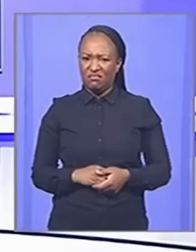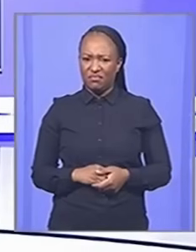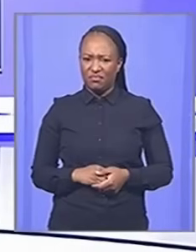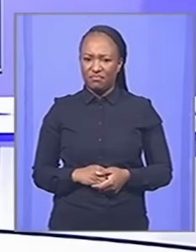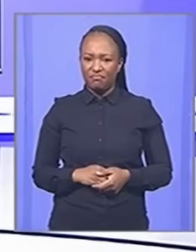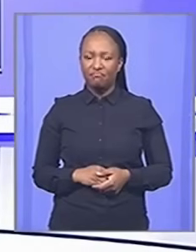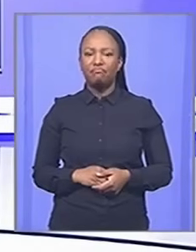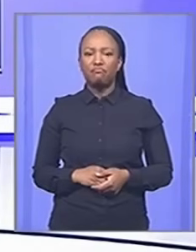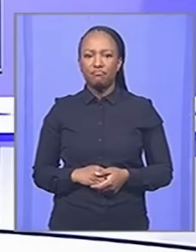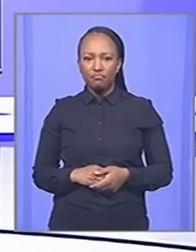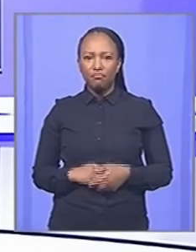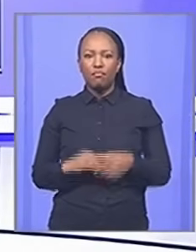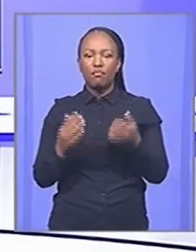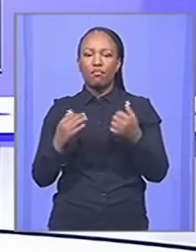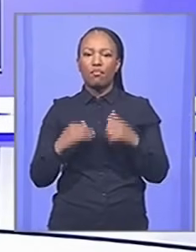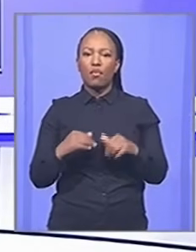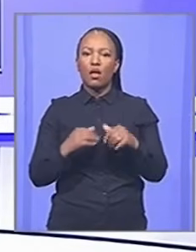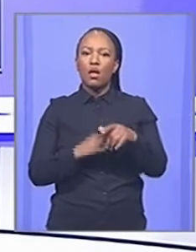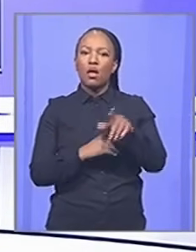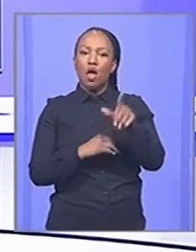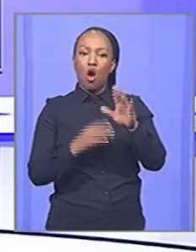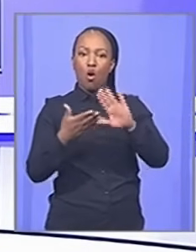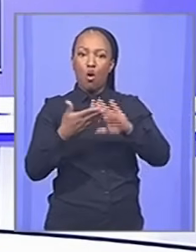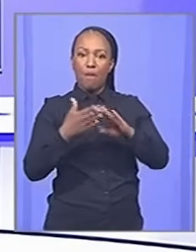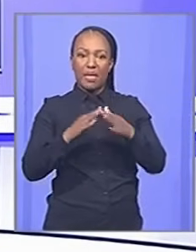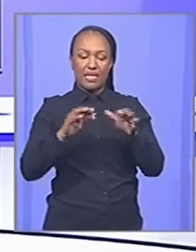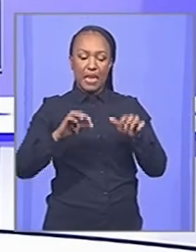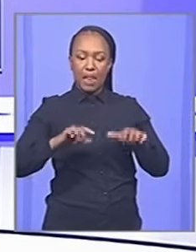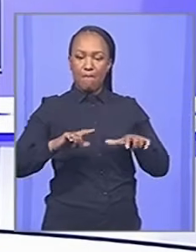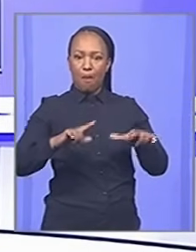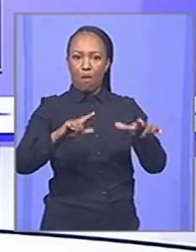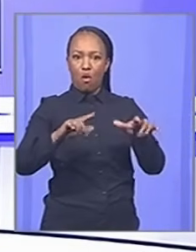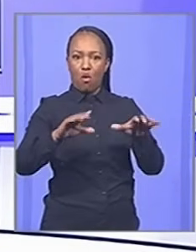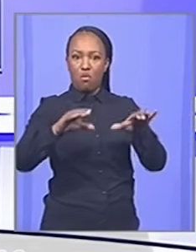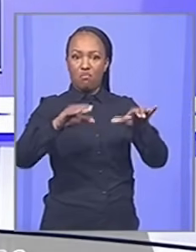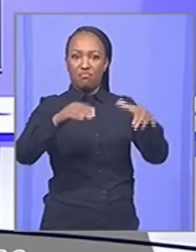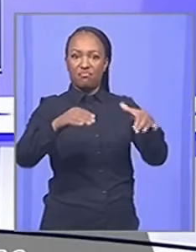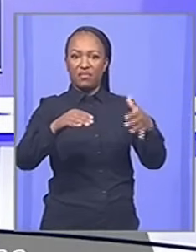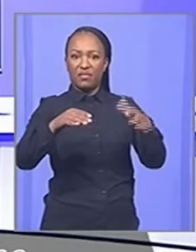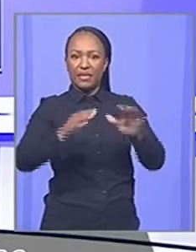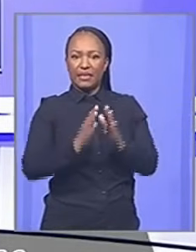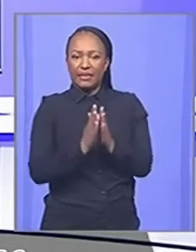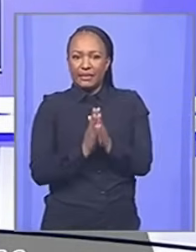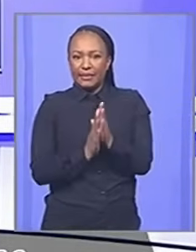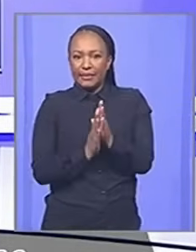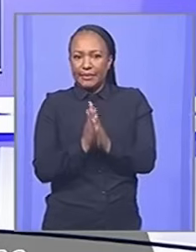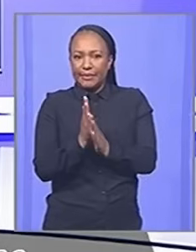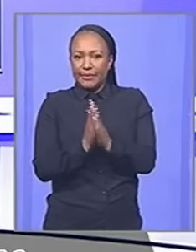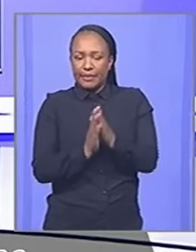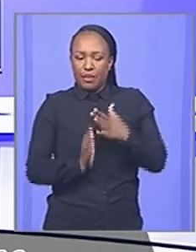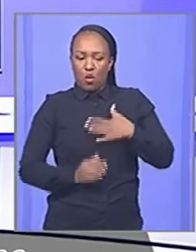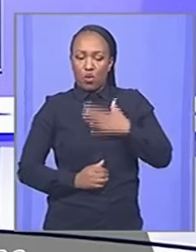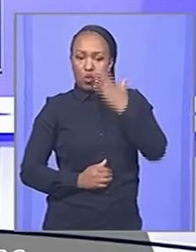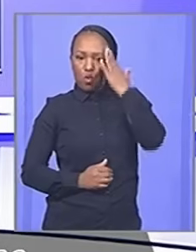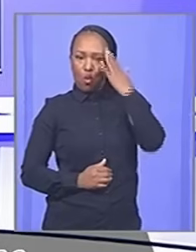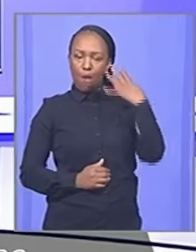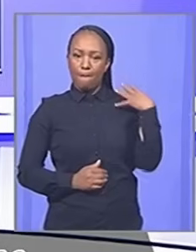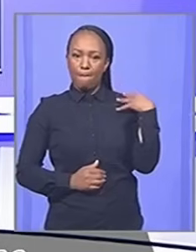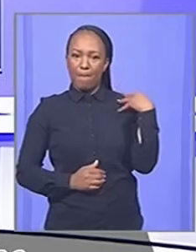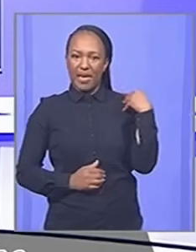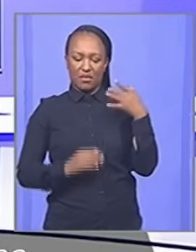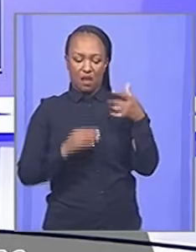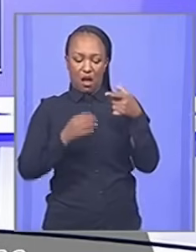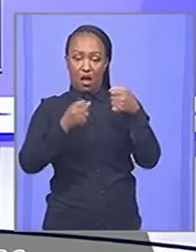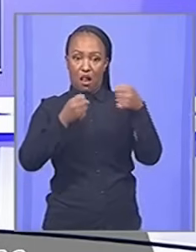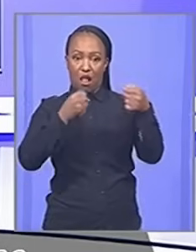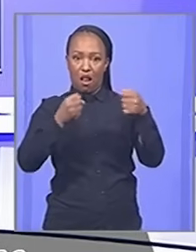Ba bangwe ba badudi provinceng ya Limpopo ba letile ka hlolofelo e kgolo go tsebagatšwa ga kabinete e mpša go letšetše gore mopresidente Cyril Ramaphosa a